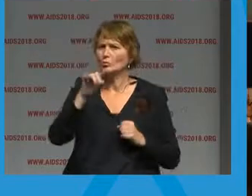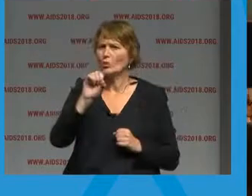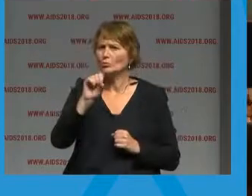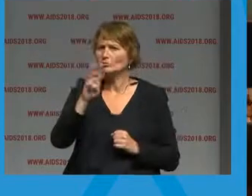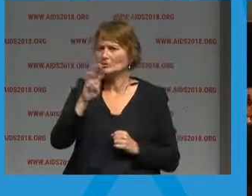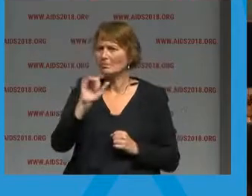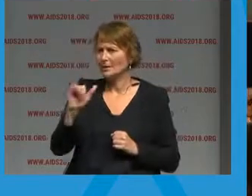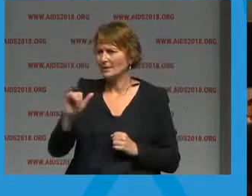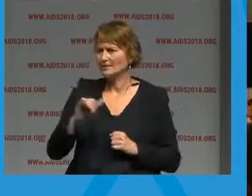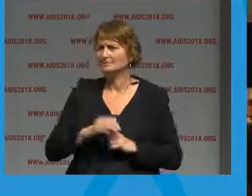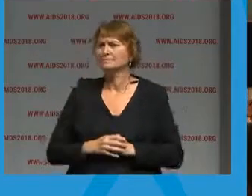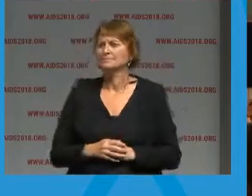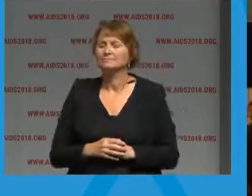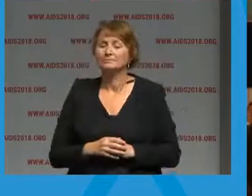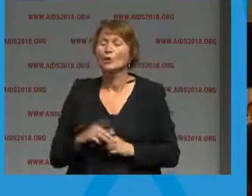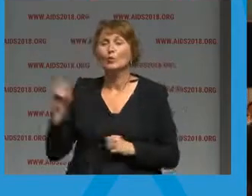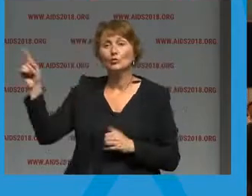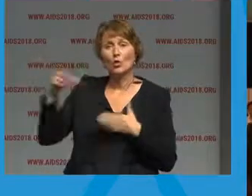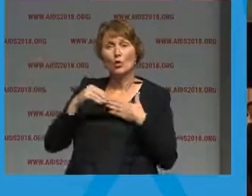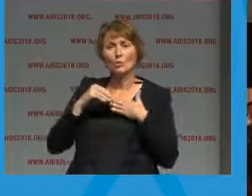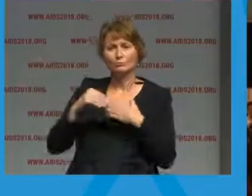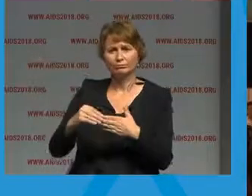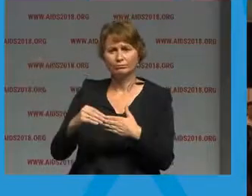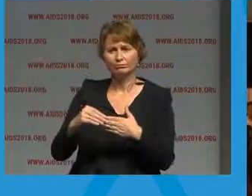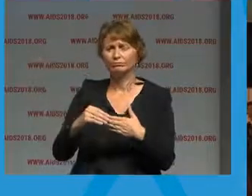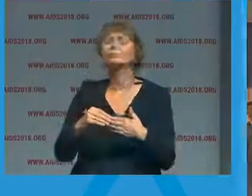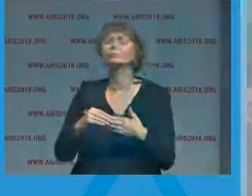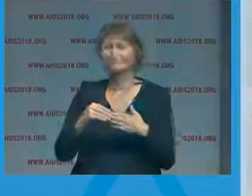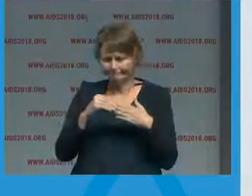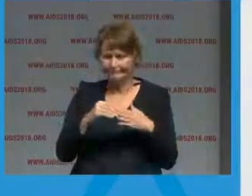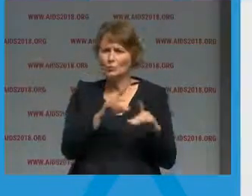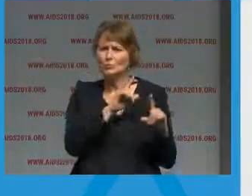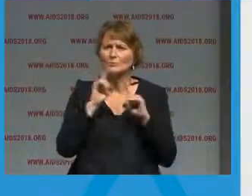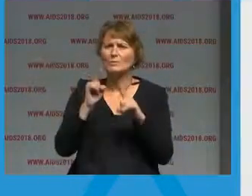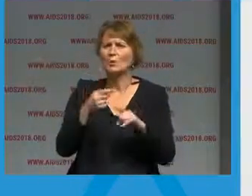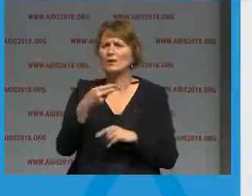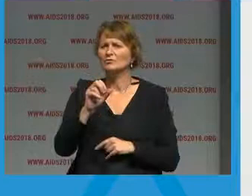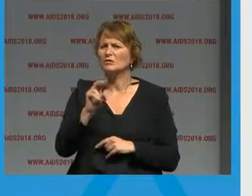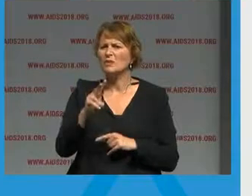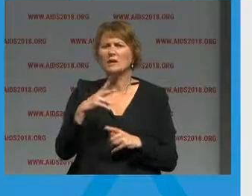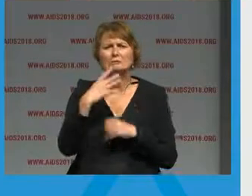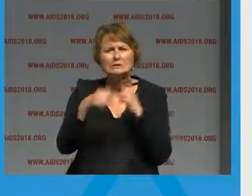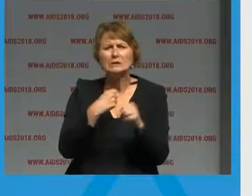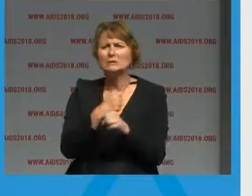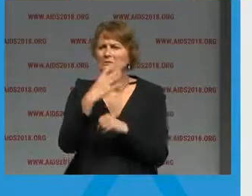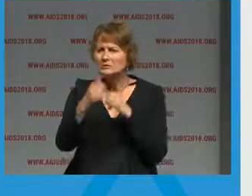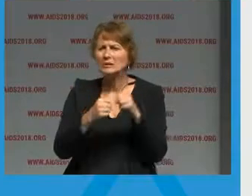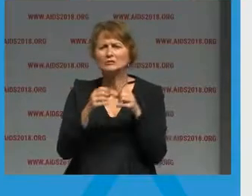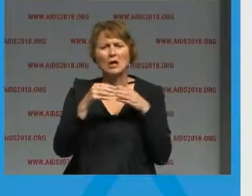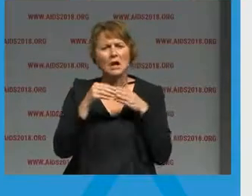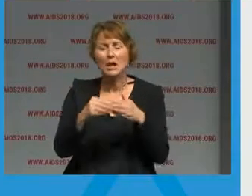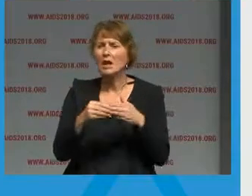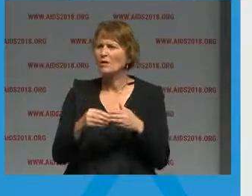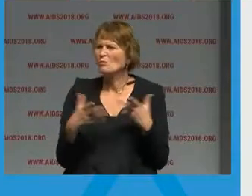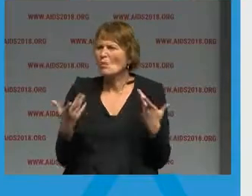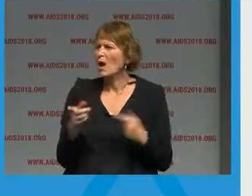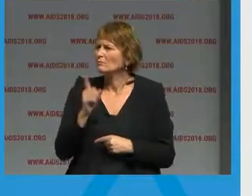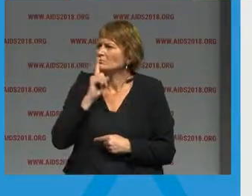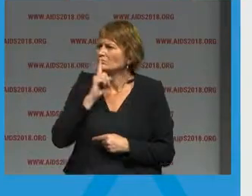you were leading the US response on HIV for many years. Why you have not spoken about